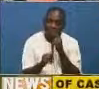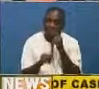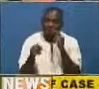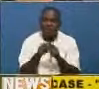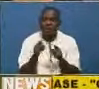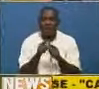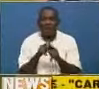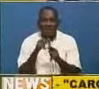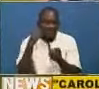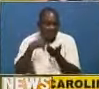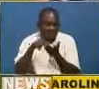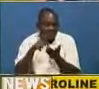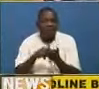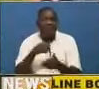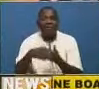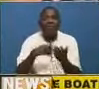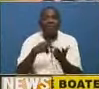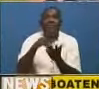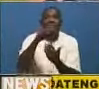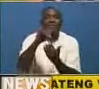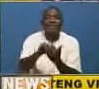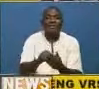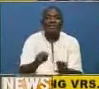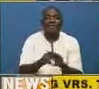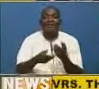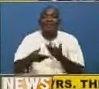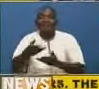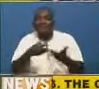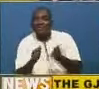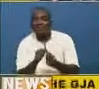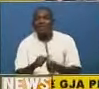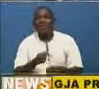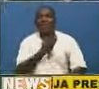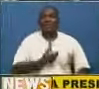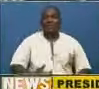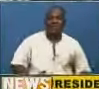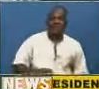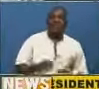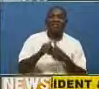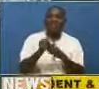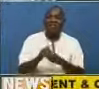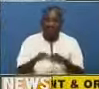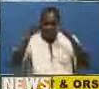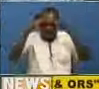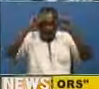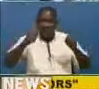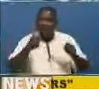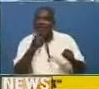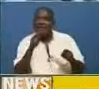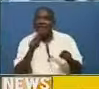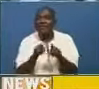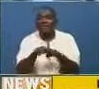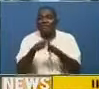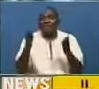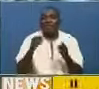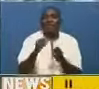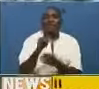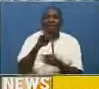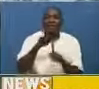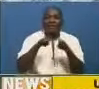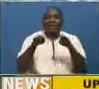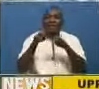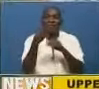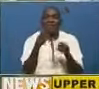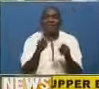He will also inspect ongoing projects and interact with traditional leaders. The president also inaugurated the Phase